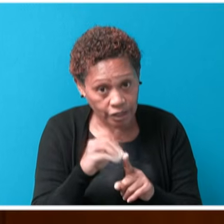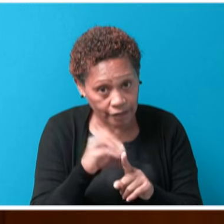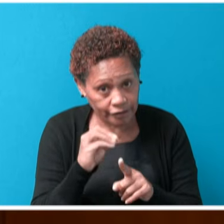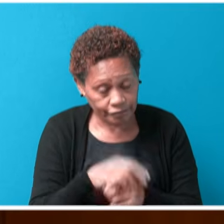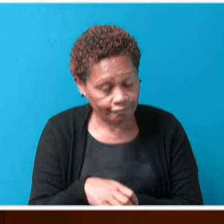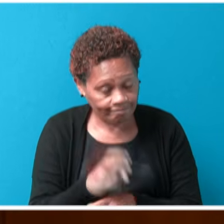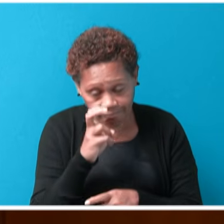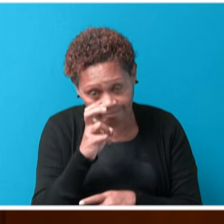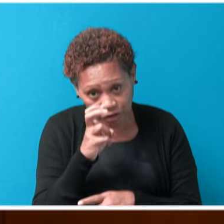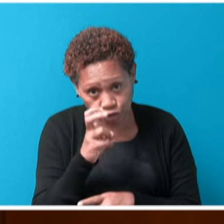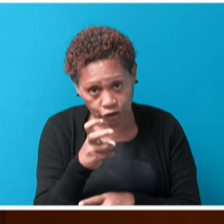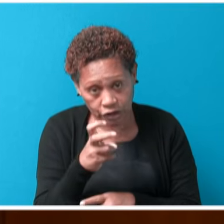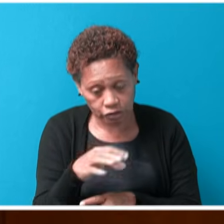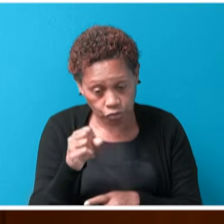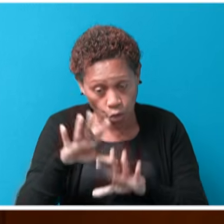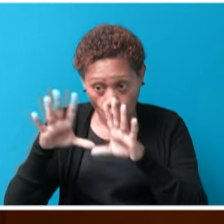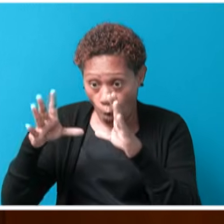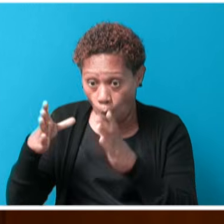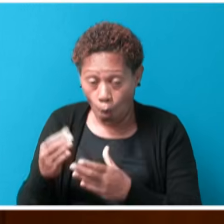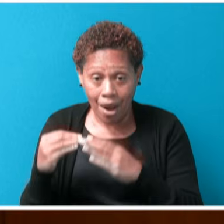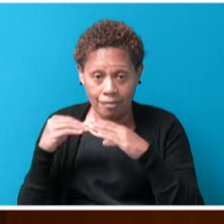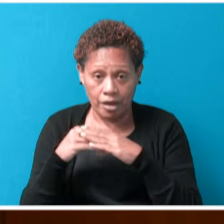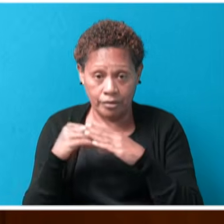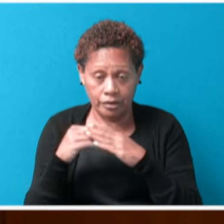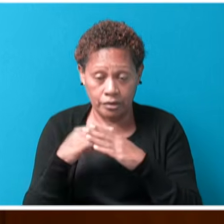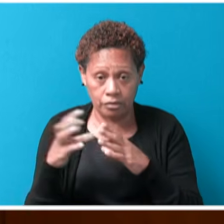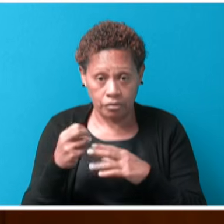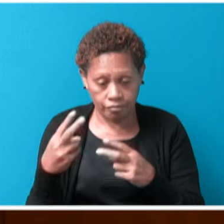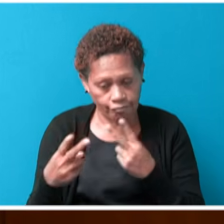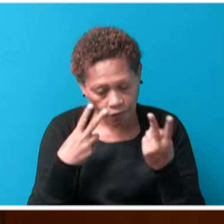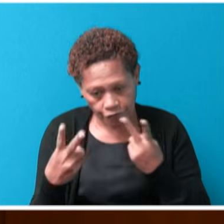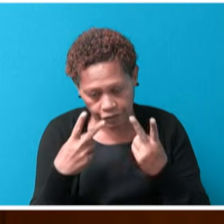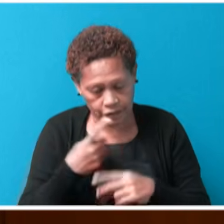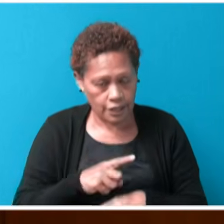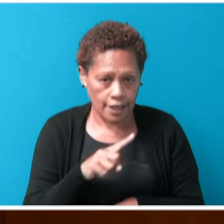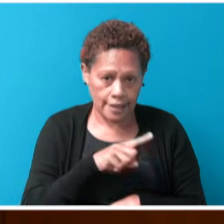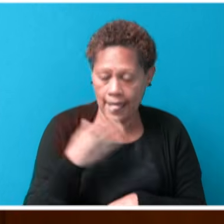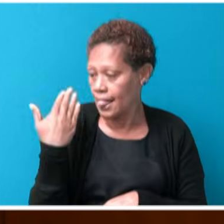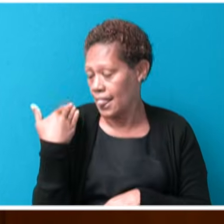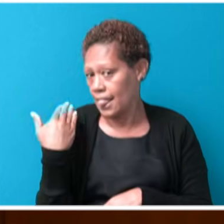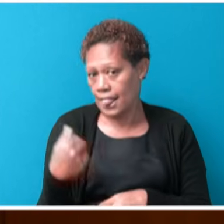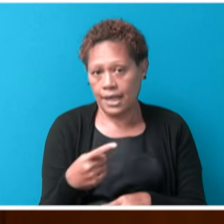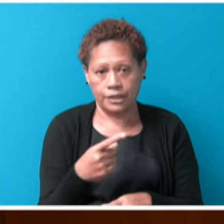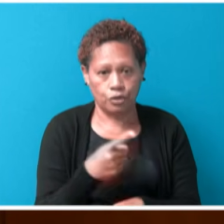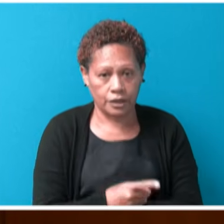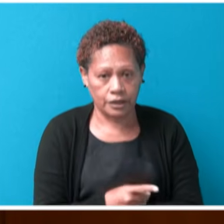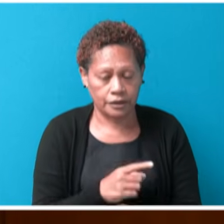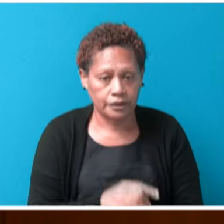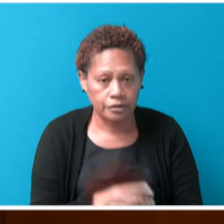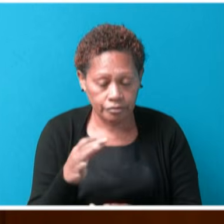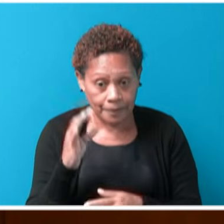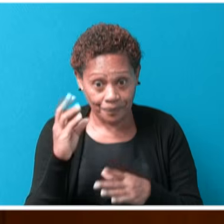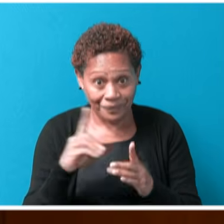the three World Bank Group regional vice presidents who visited us last week. It is not simply a development